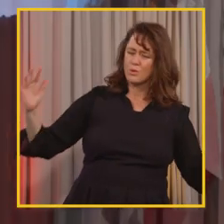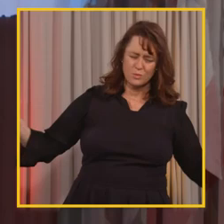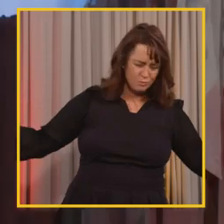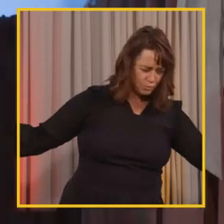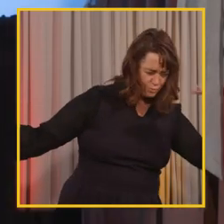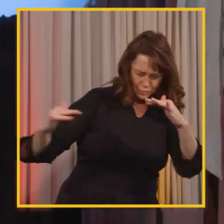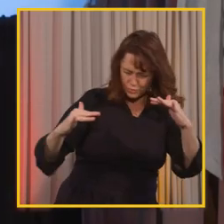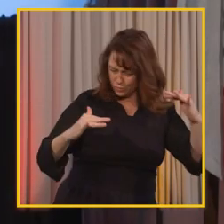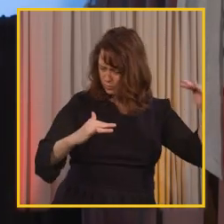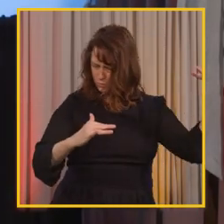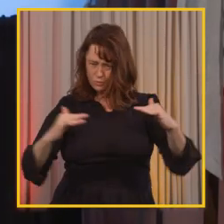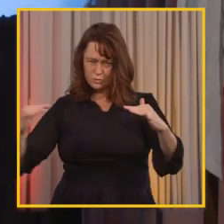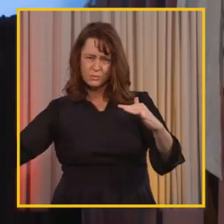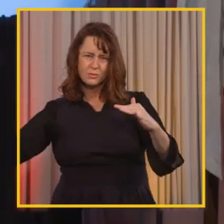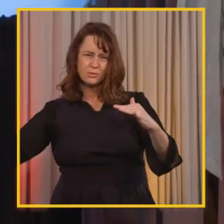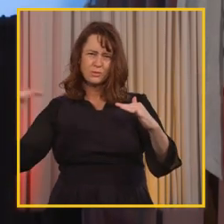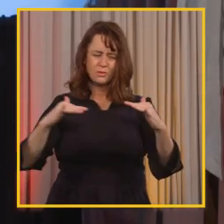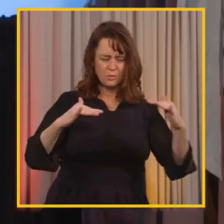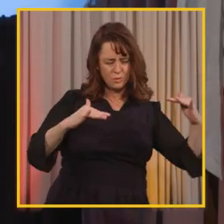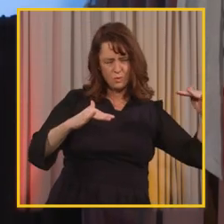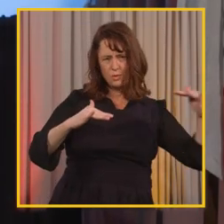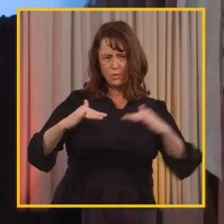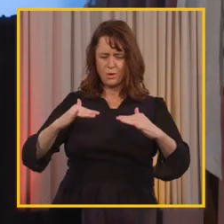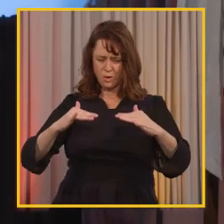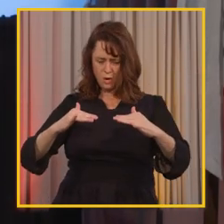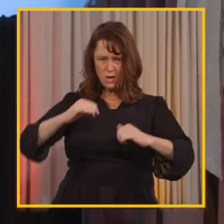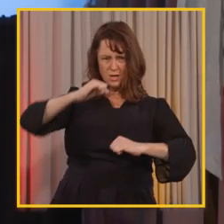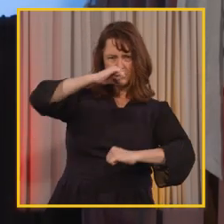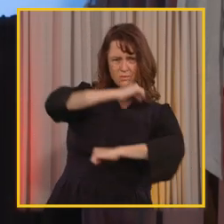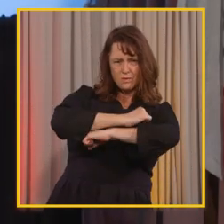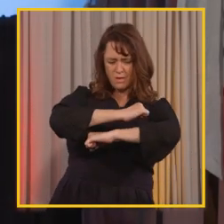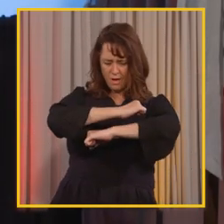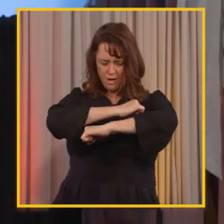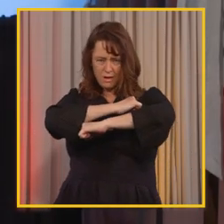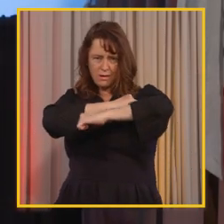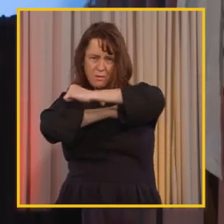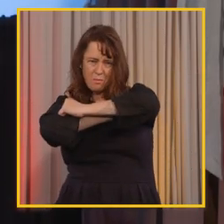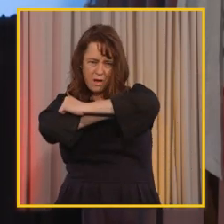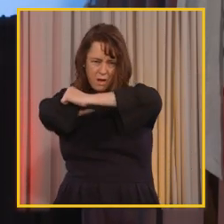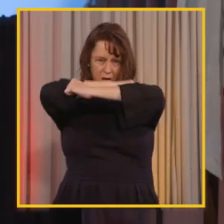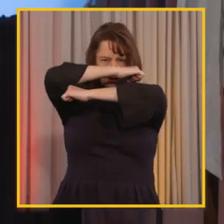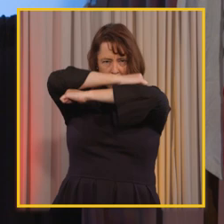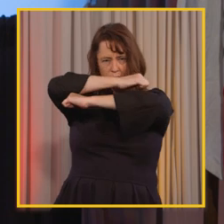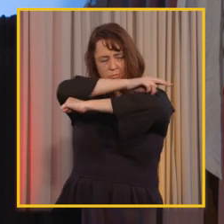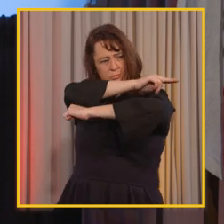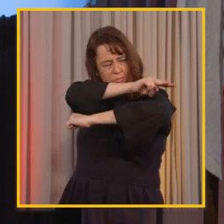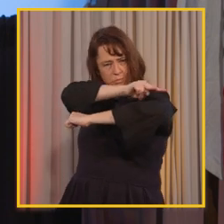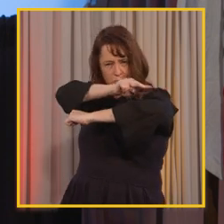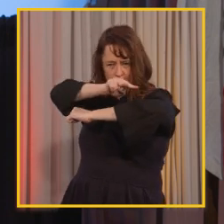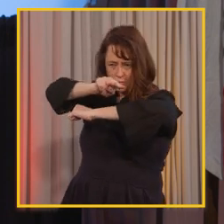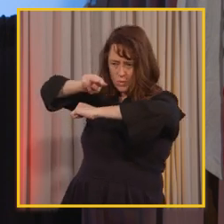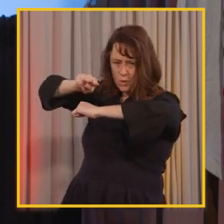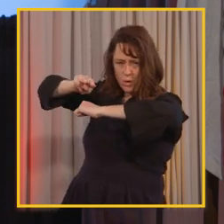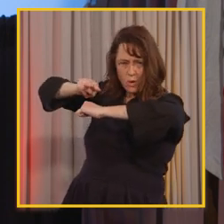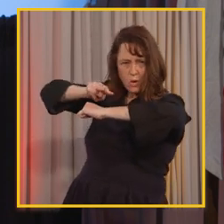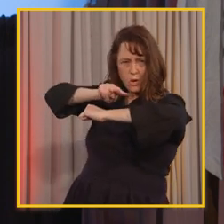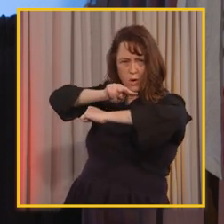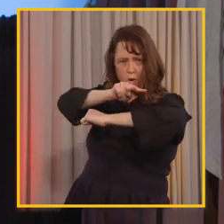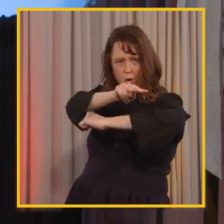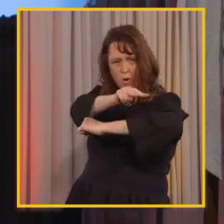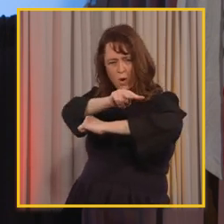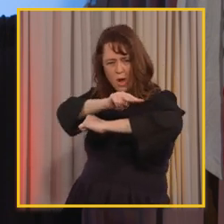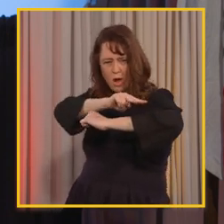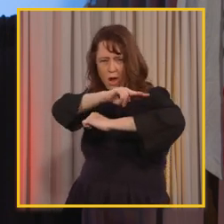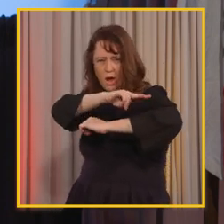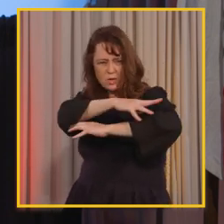perilous fight, o'er the ramparts we watched